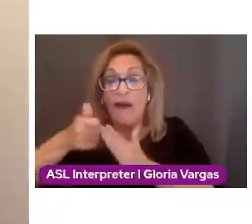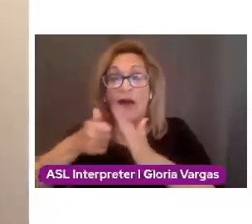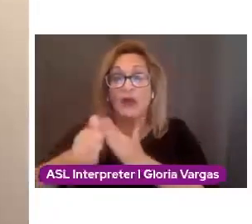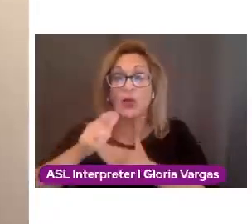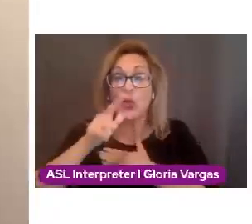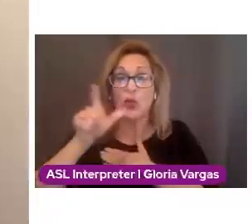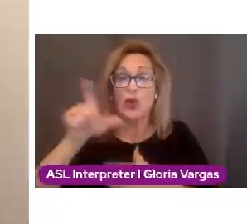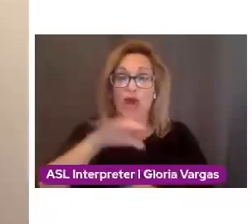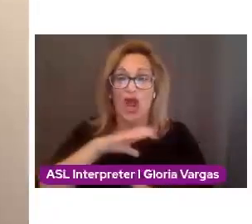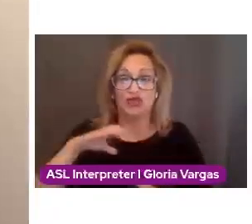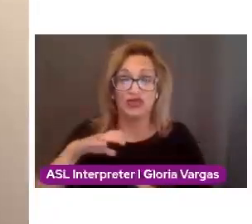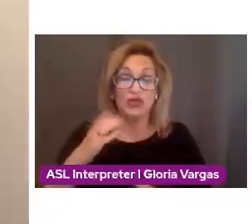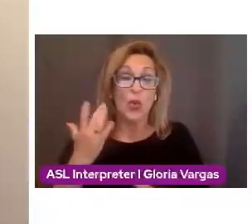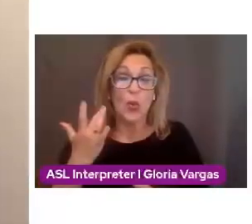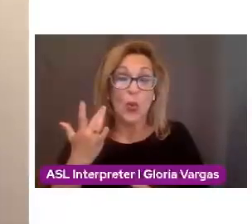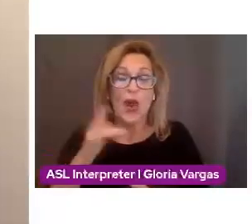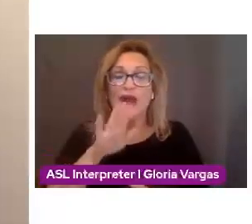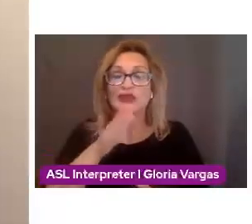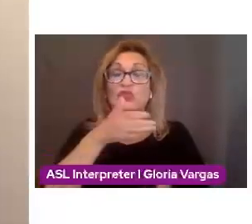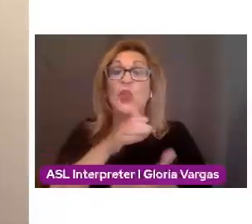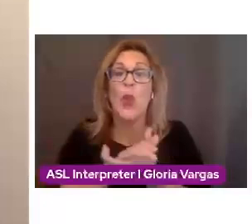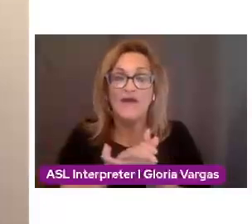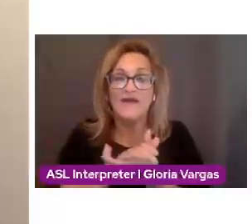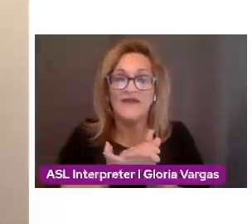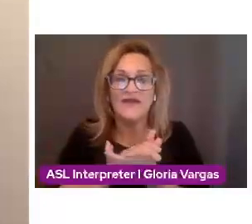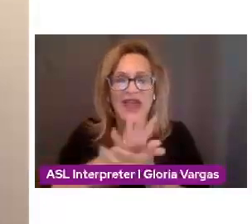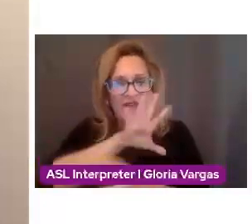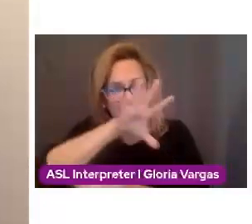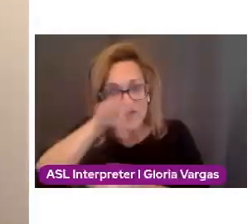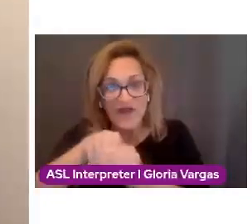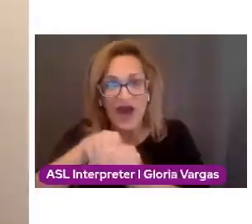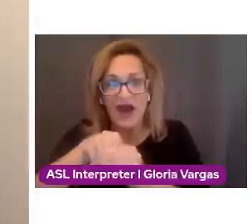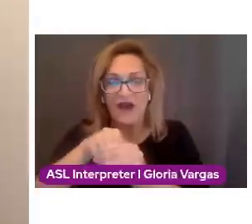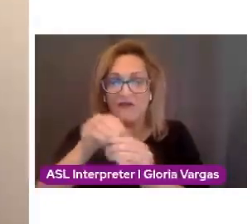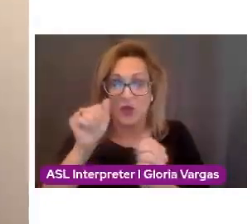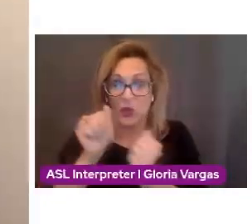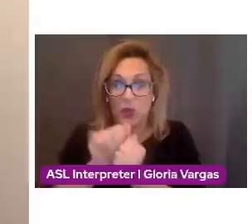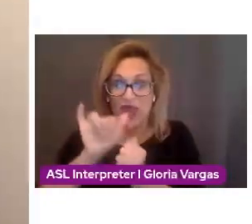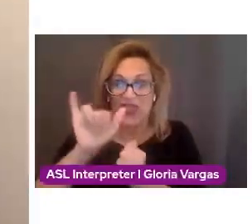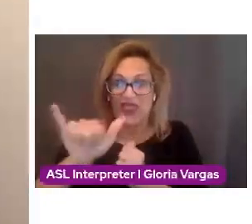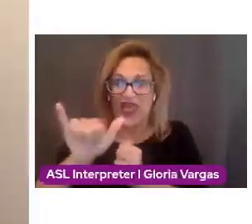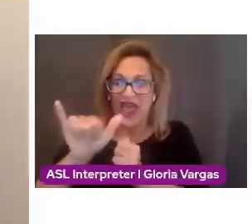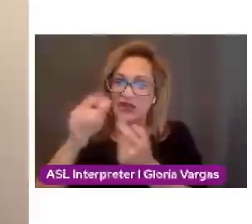an active participant in the January 6th insurrection